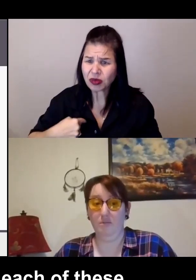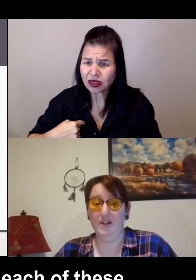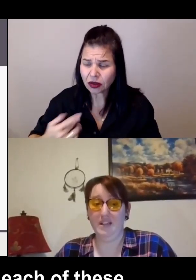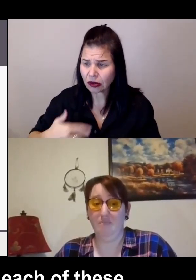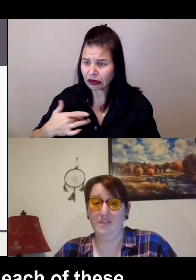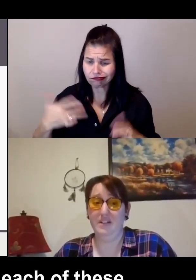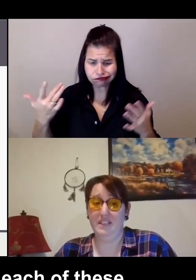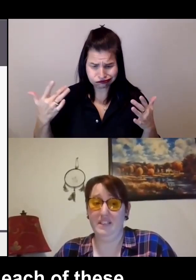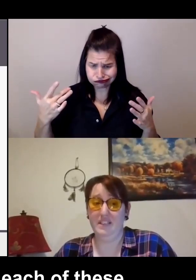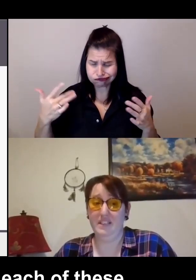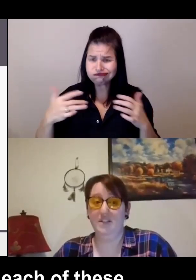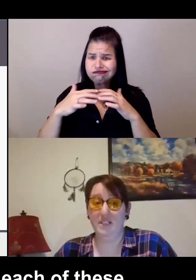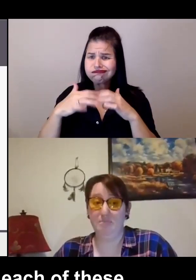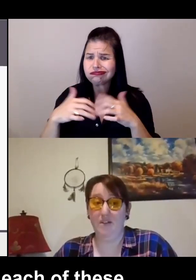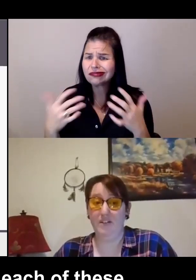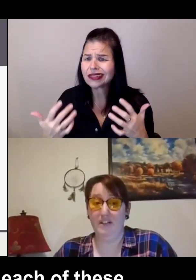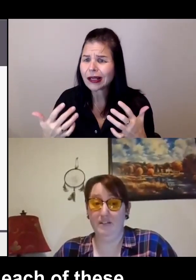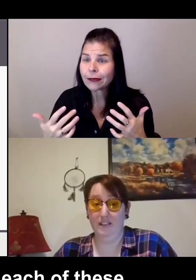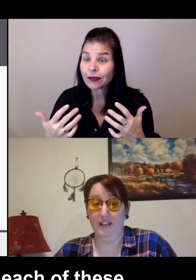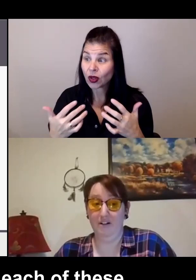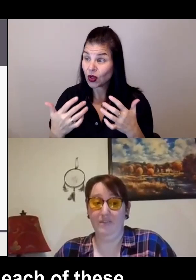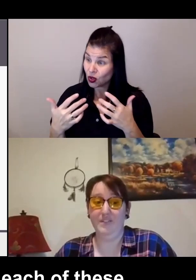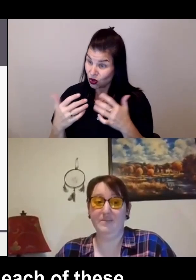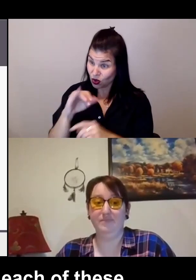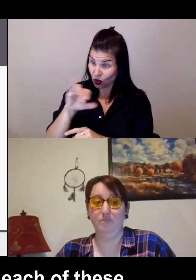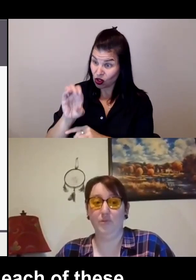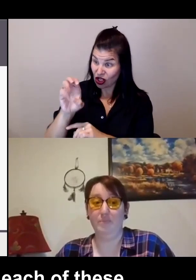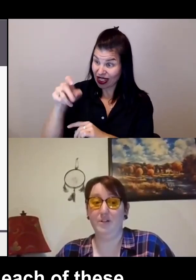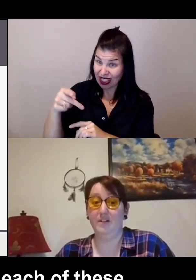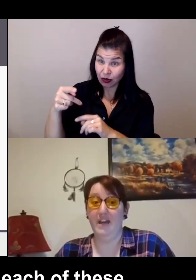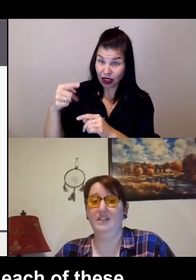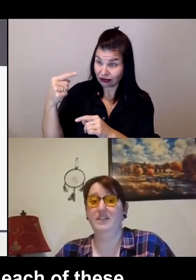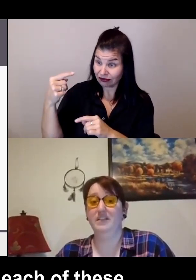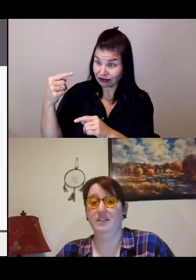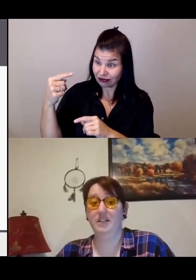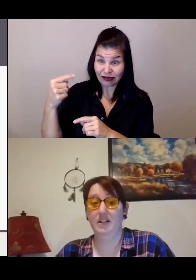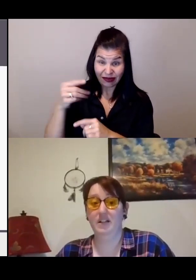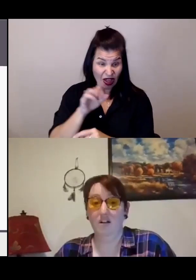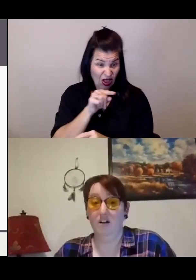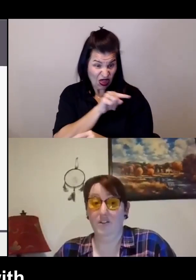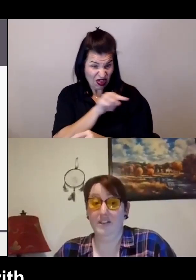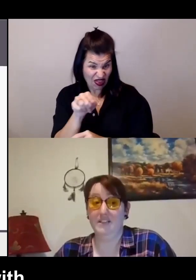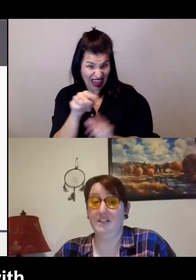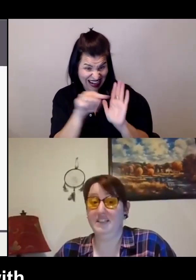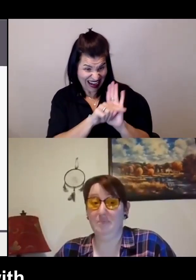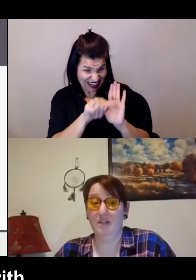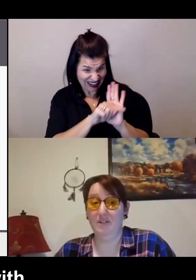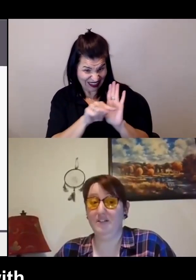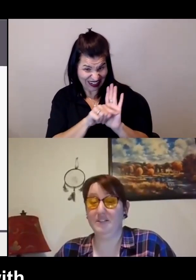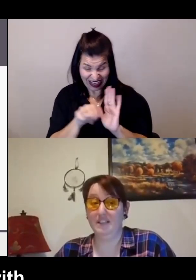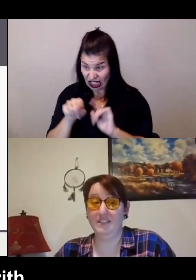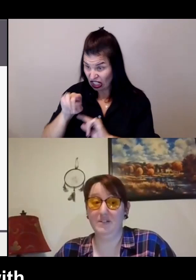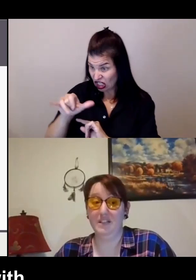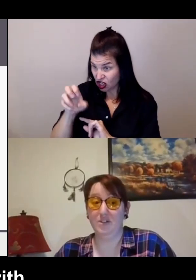Throughout my time with the JCP, each of these private little narratives were flipped on their head. All thanks to the JCP